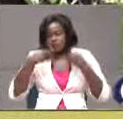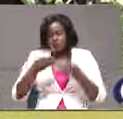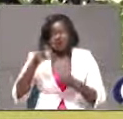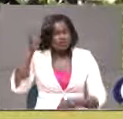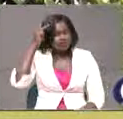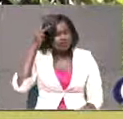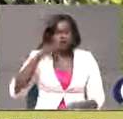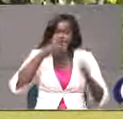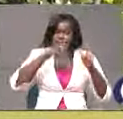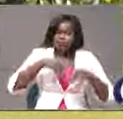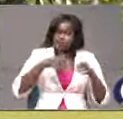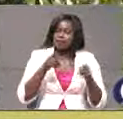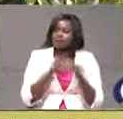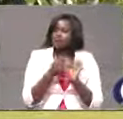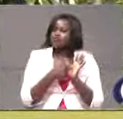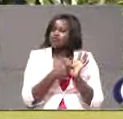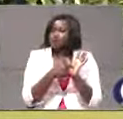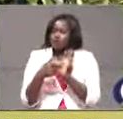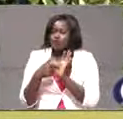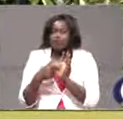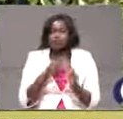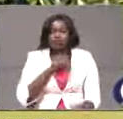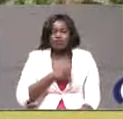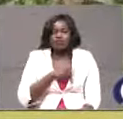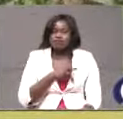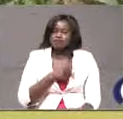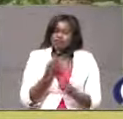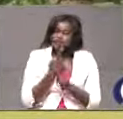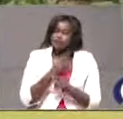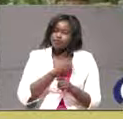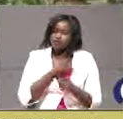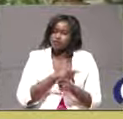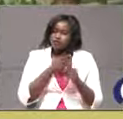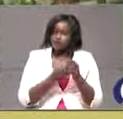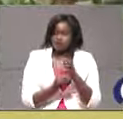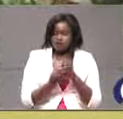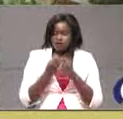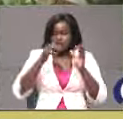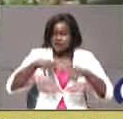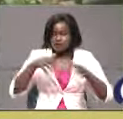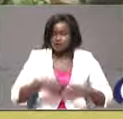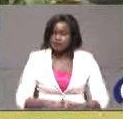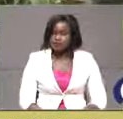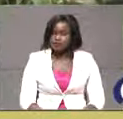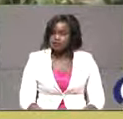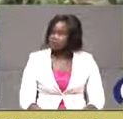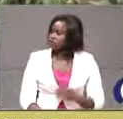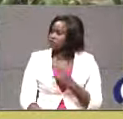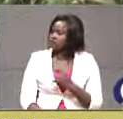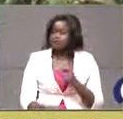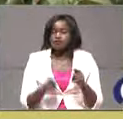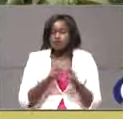agricultural skills and exposed them to profitable crops. We apply 50 kilograms